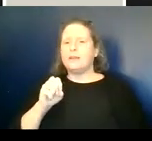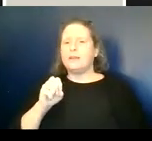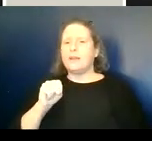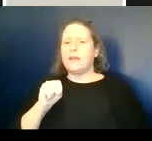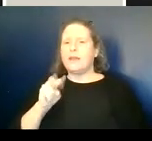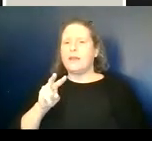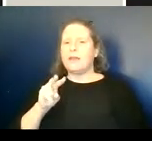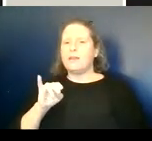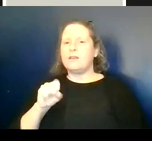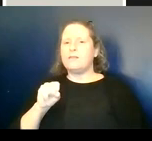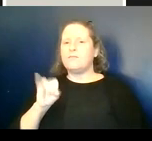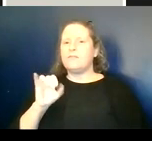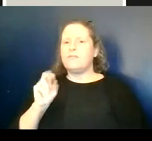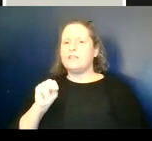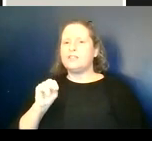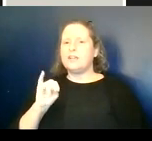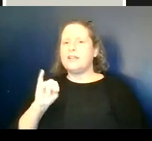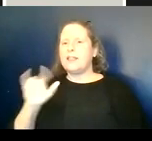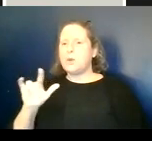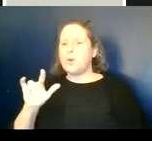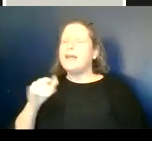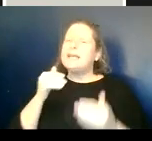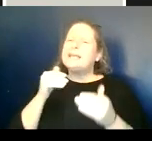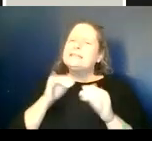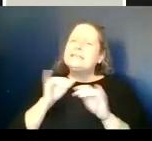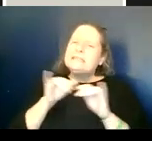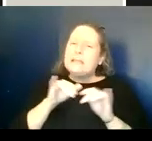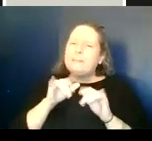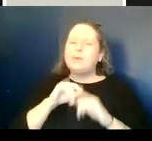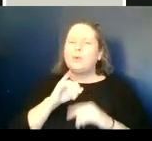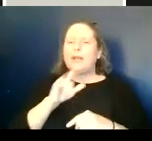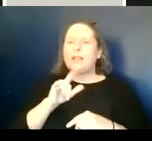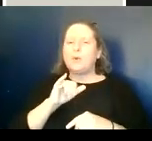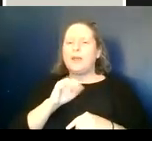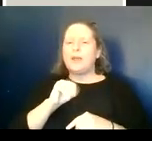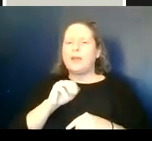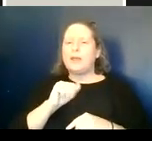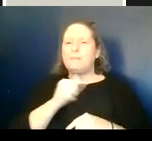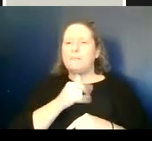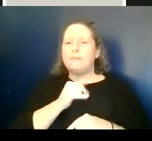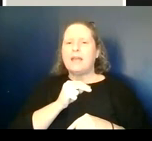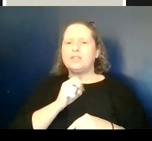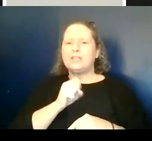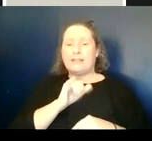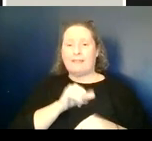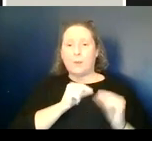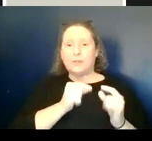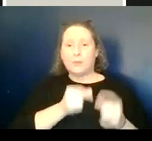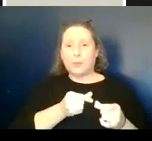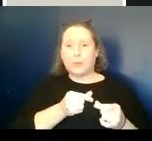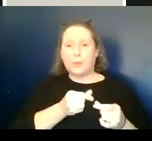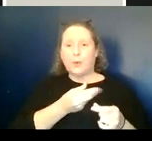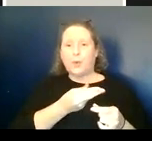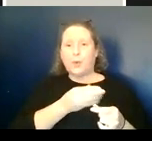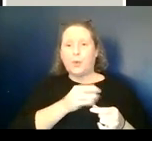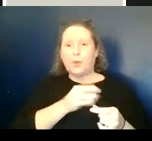Illinois Imagines, which Illinois Imagines was a grant that was specifically focusing on sexual violence